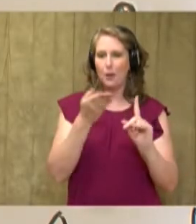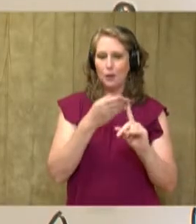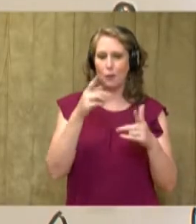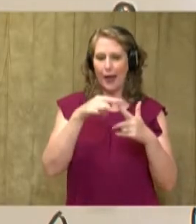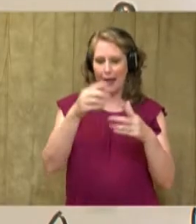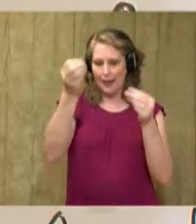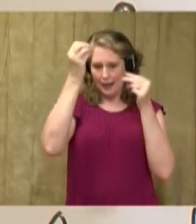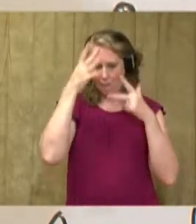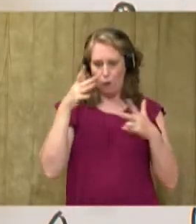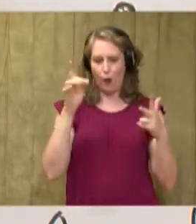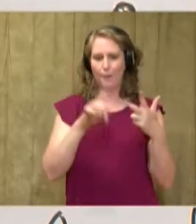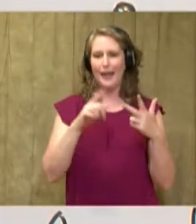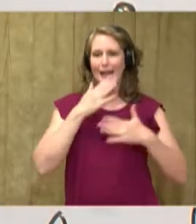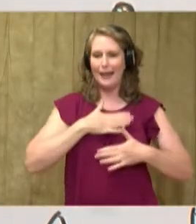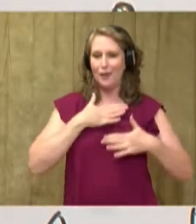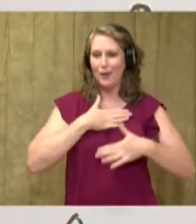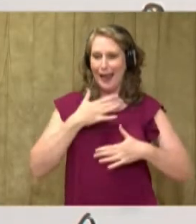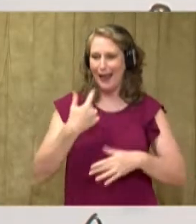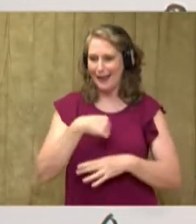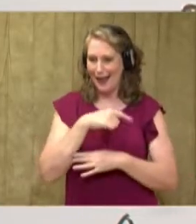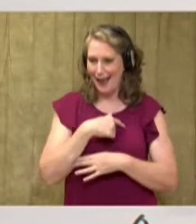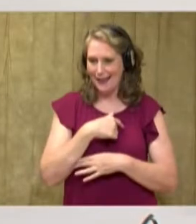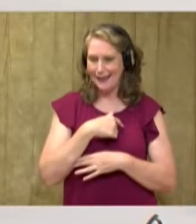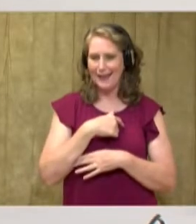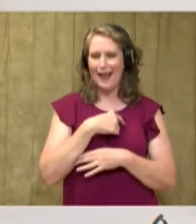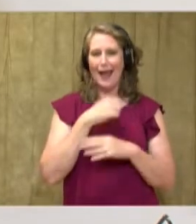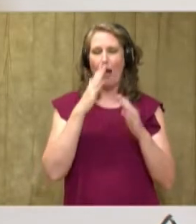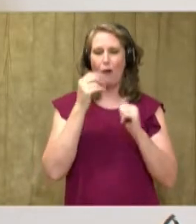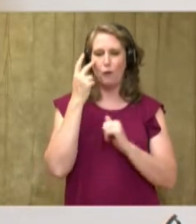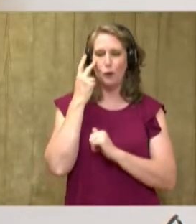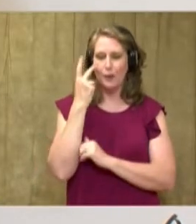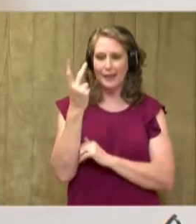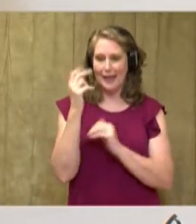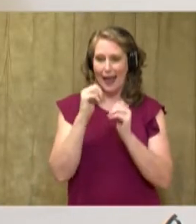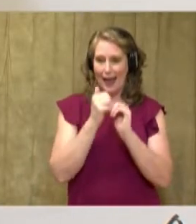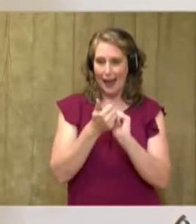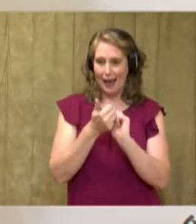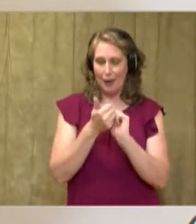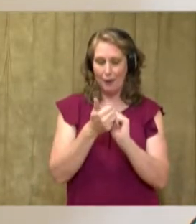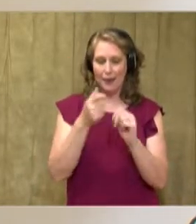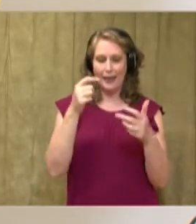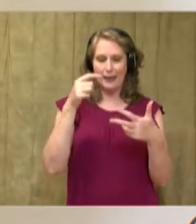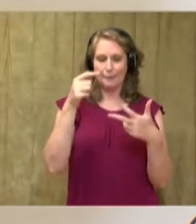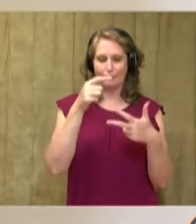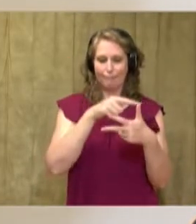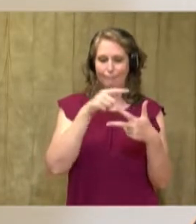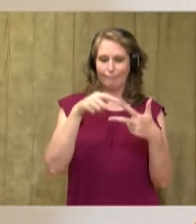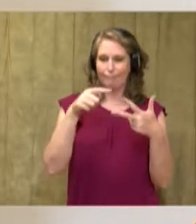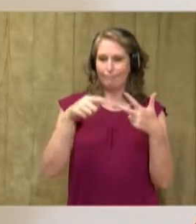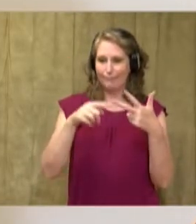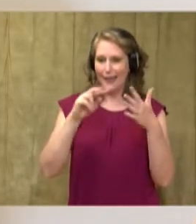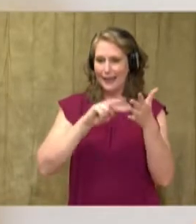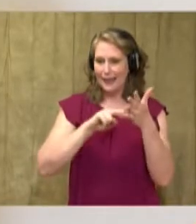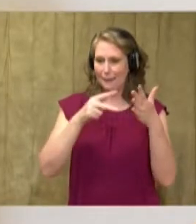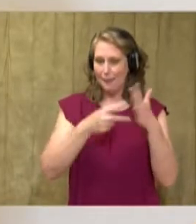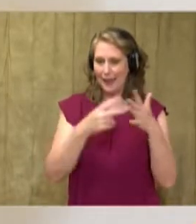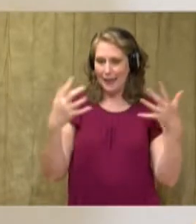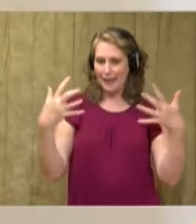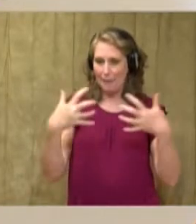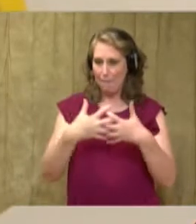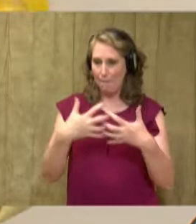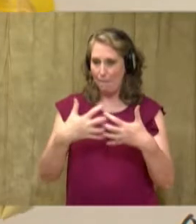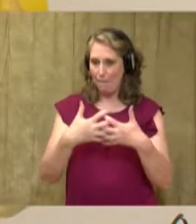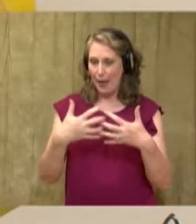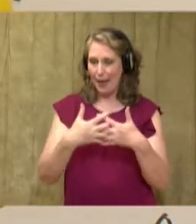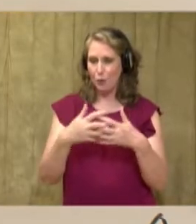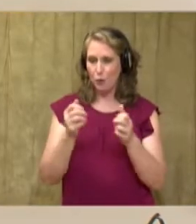entertain us, okay? And hopefully you kind of see how the definitions of each of these match